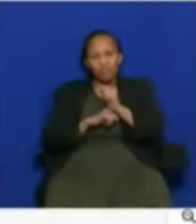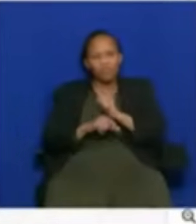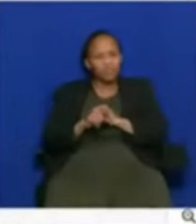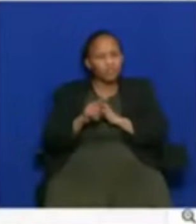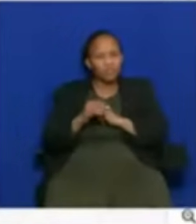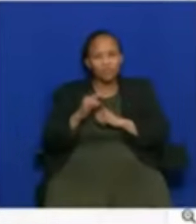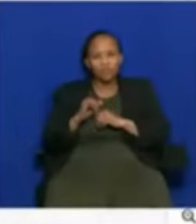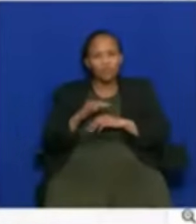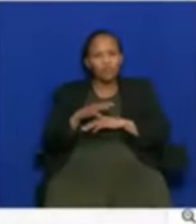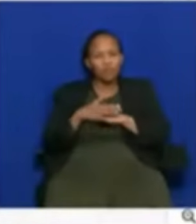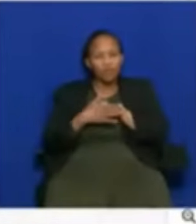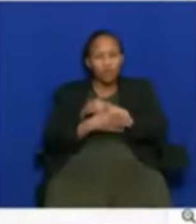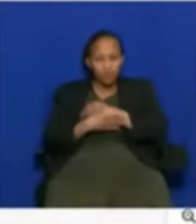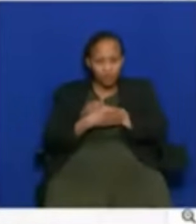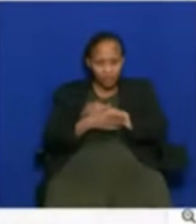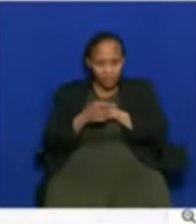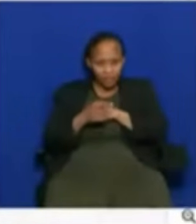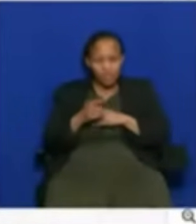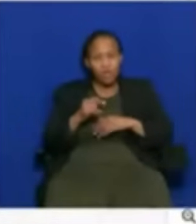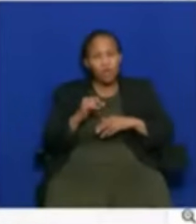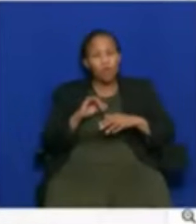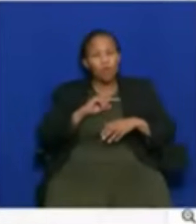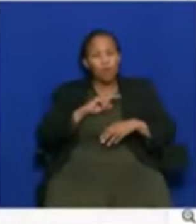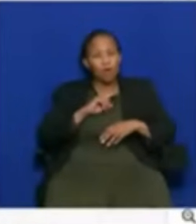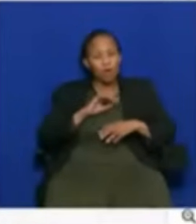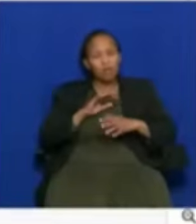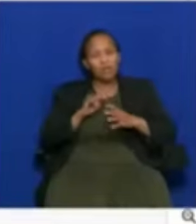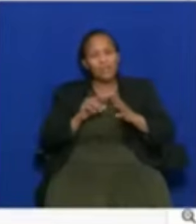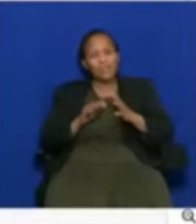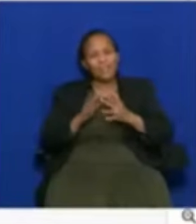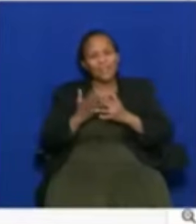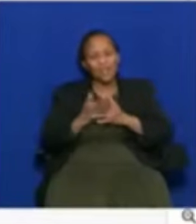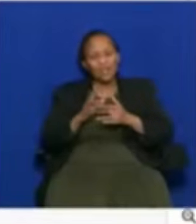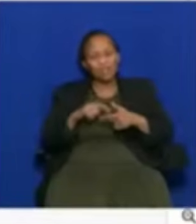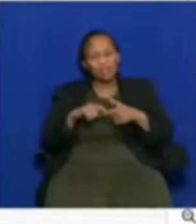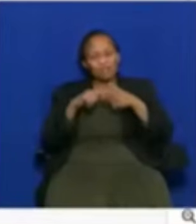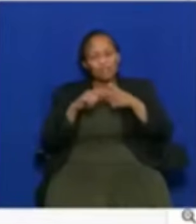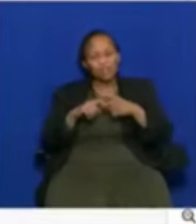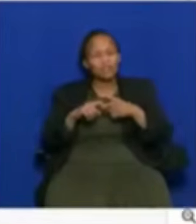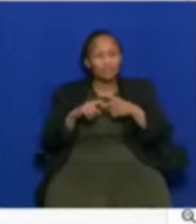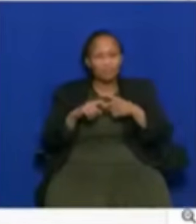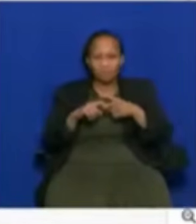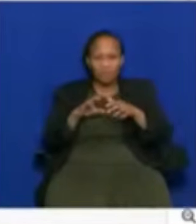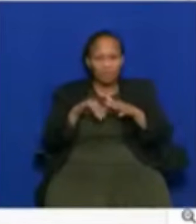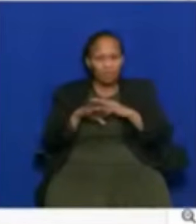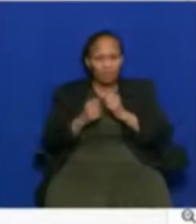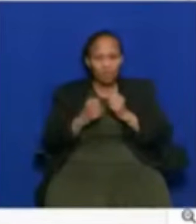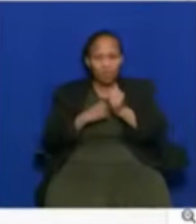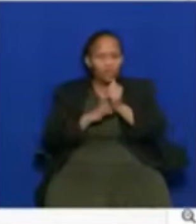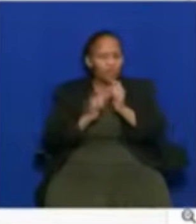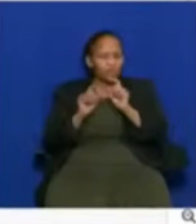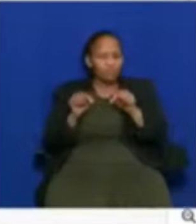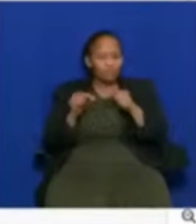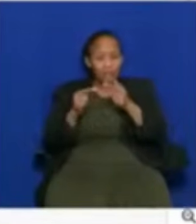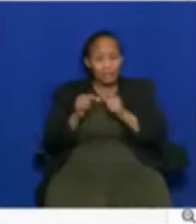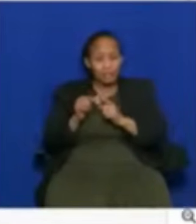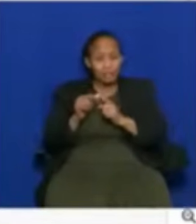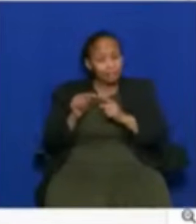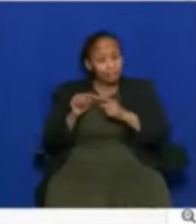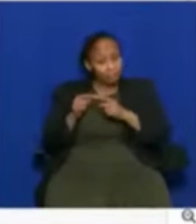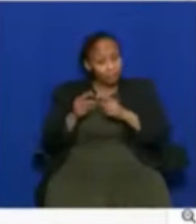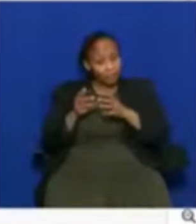matter is pending. So that is the condition. Would you know where